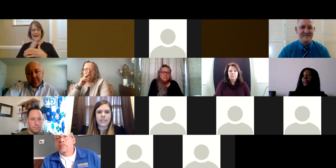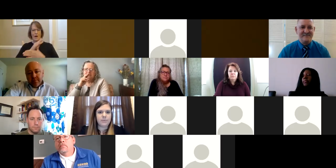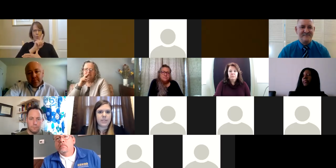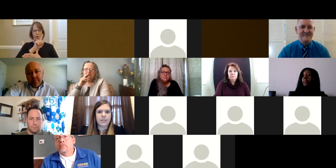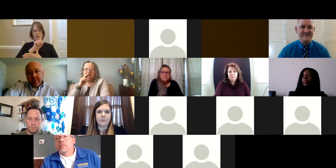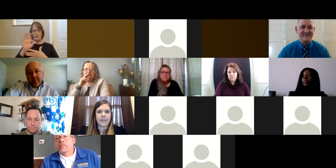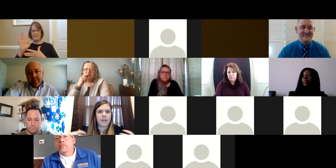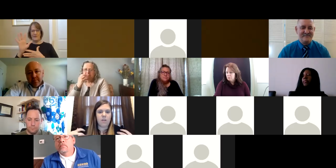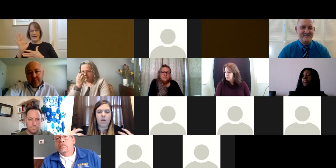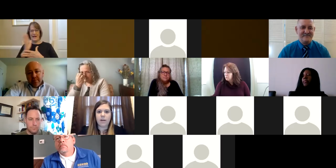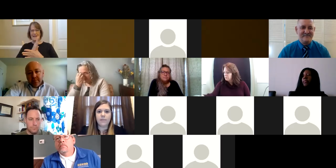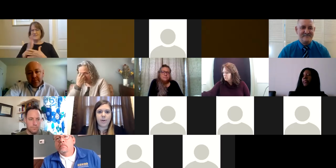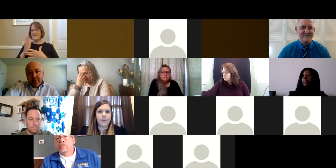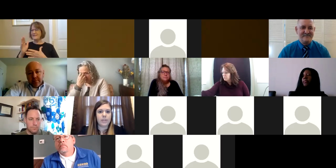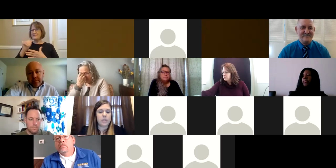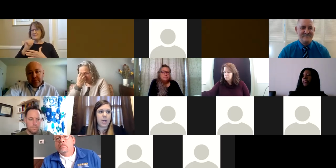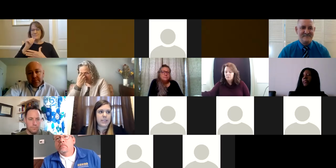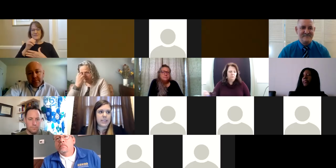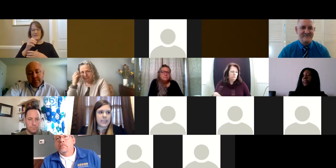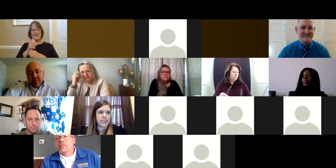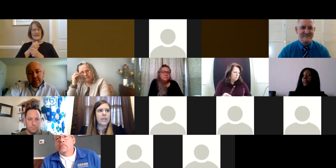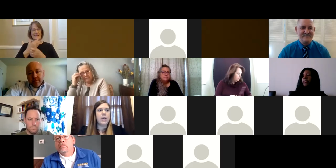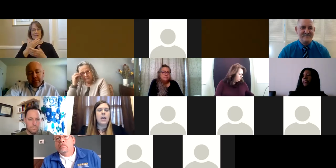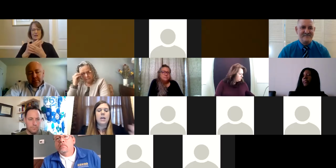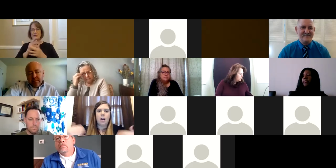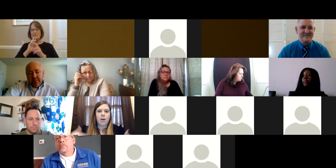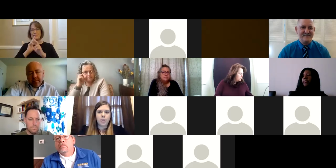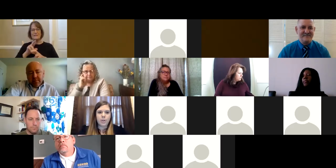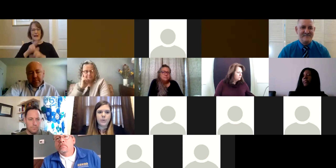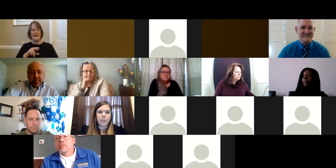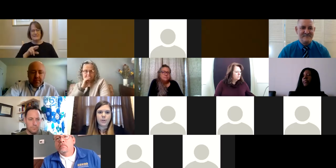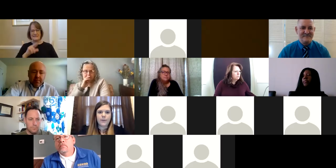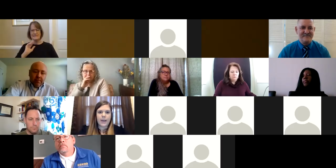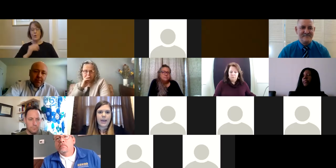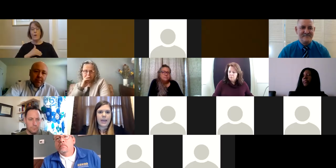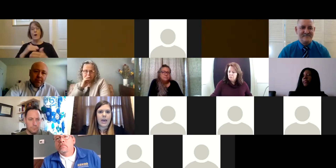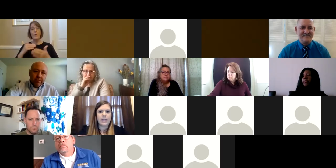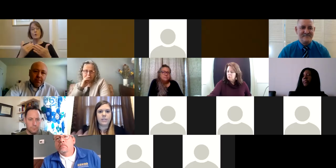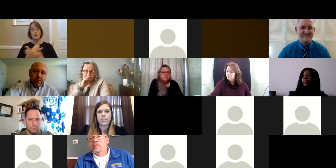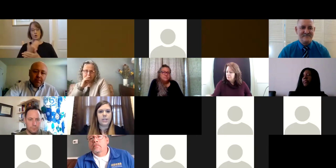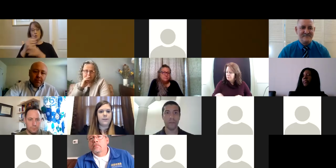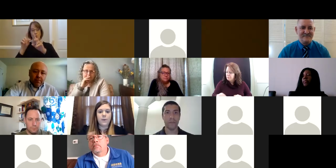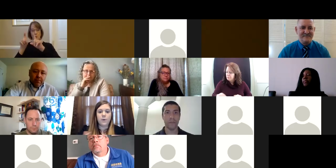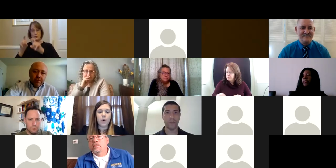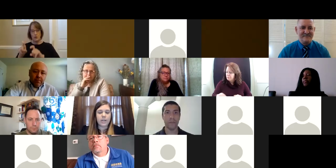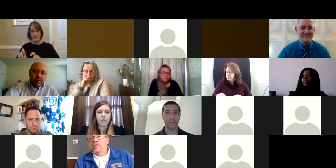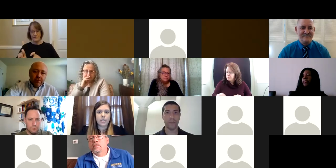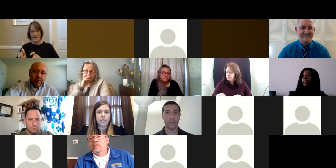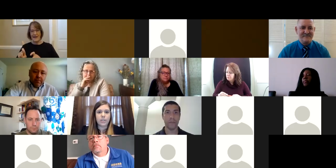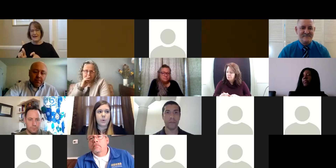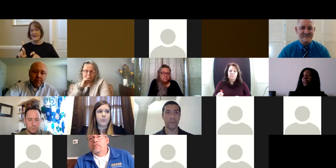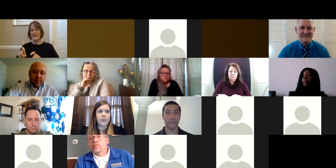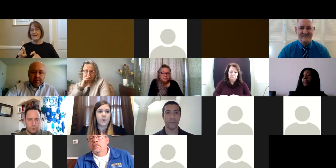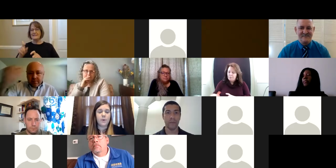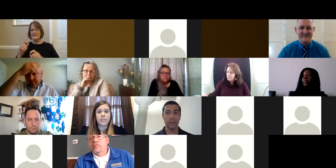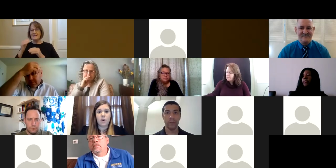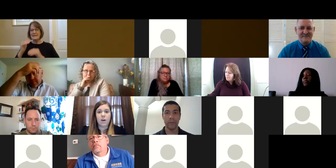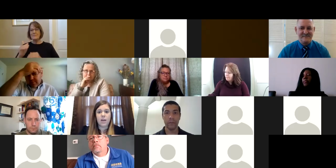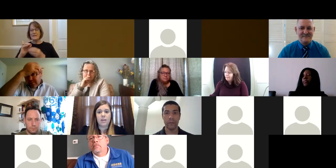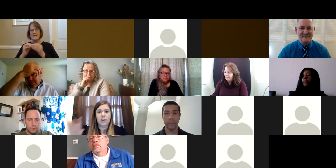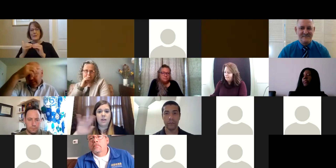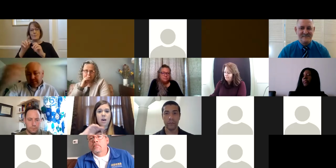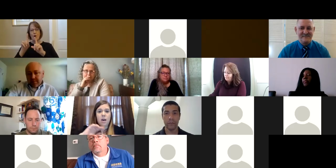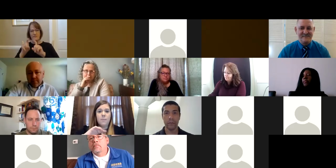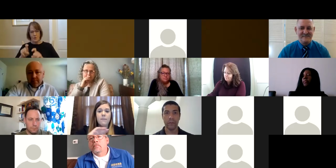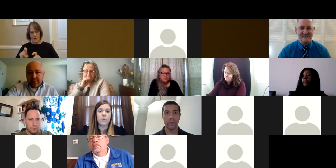really seem to get a lot of great responses. Our new survey has just a few questions where we focus